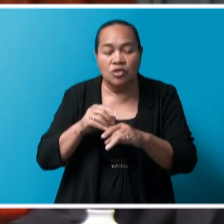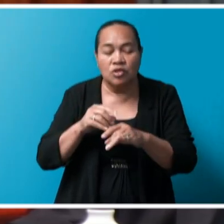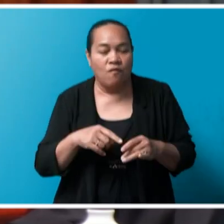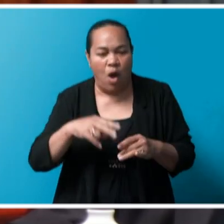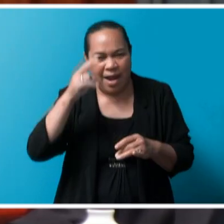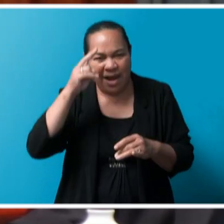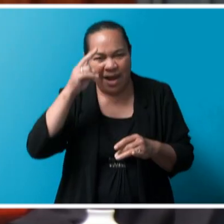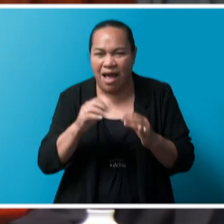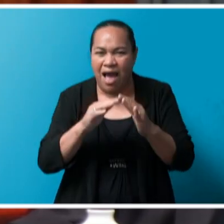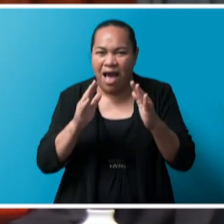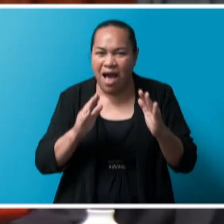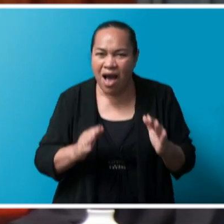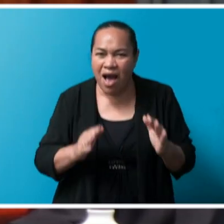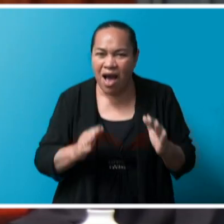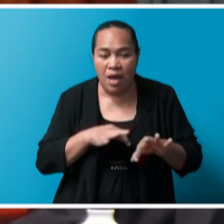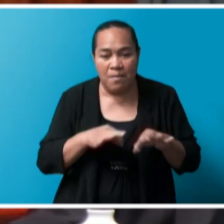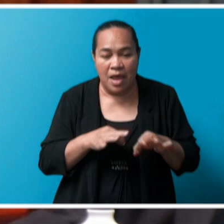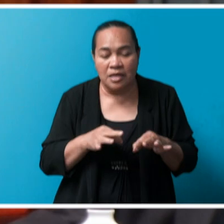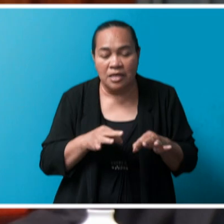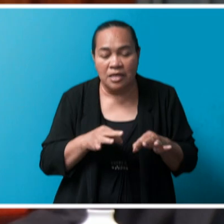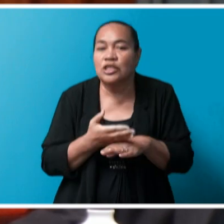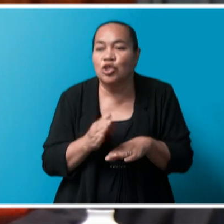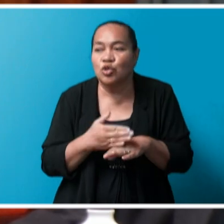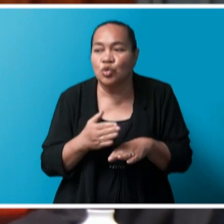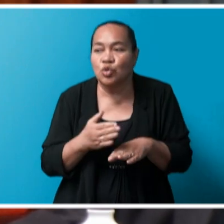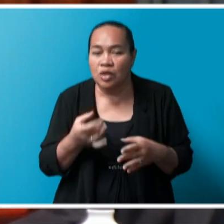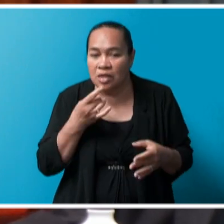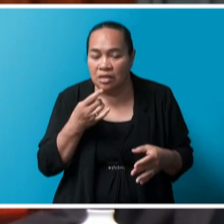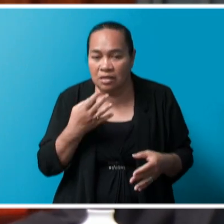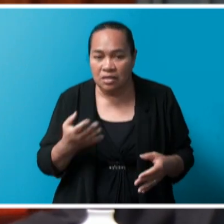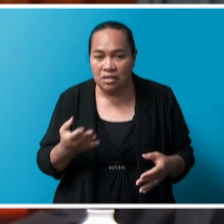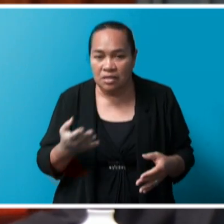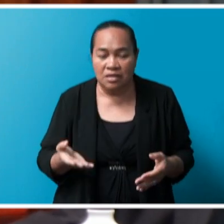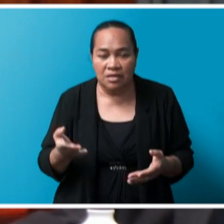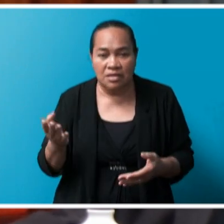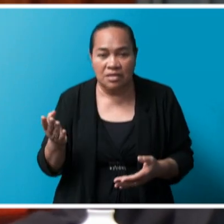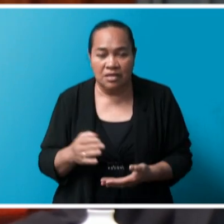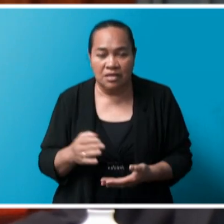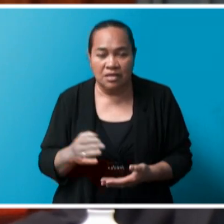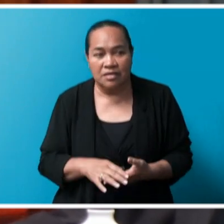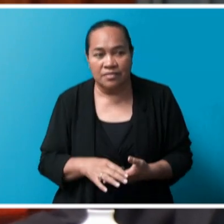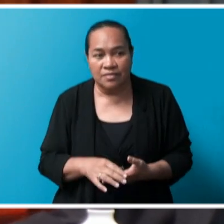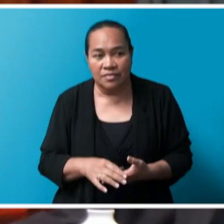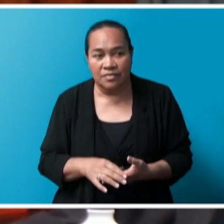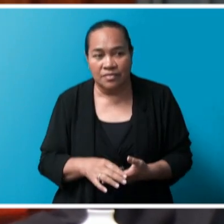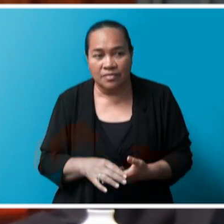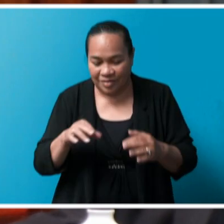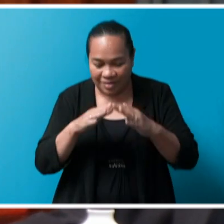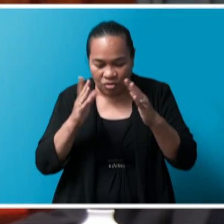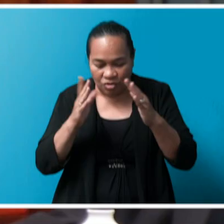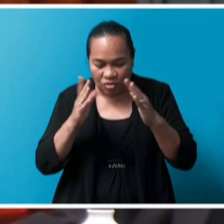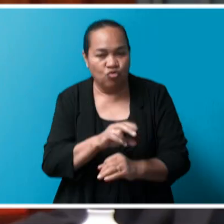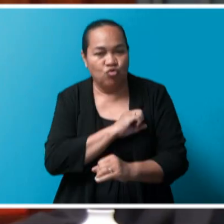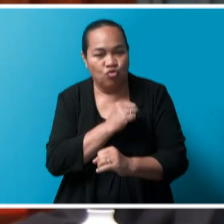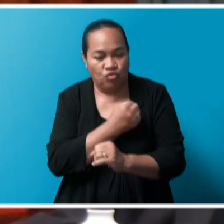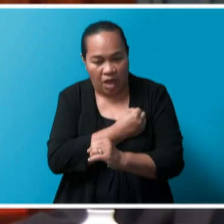2025-2030, providing Fiji with a modern policy framework that promotes affordable, inclusive, climate resilient housing while strengthening coordination